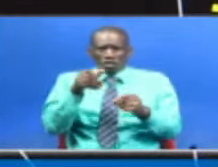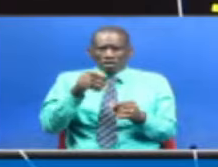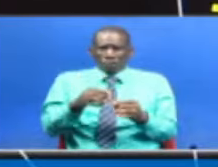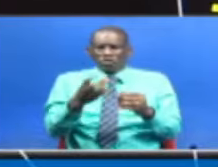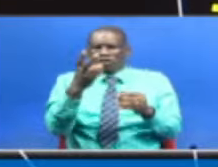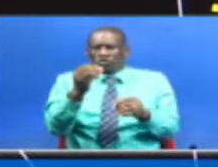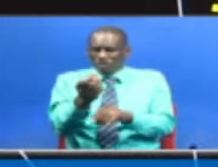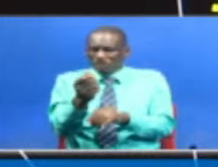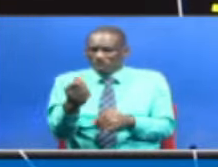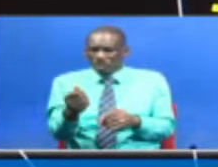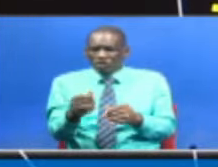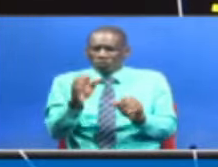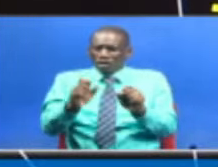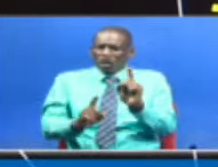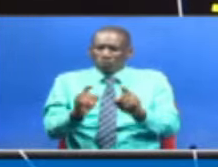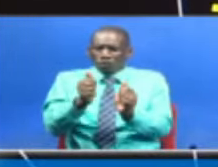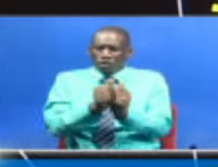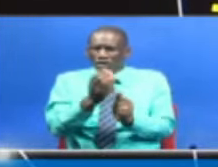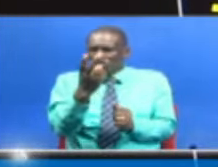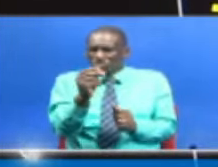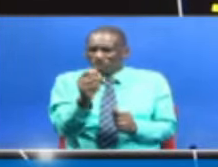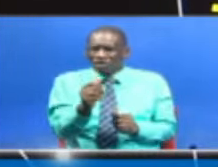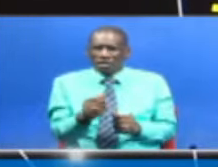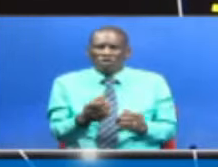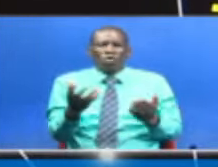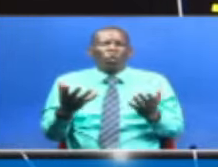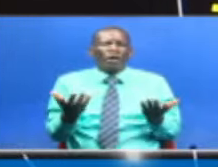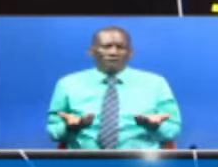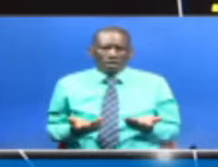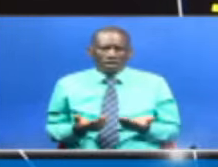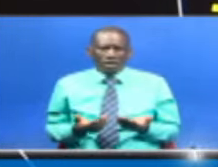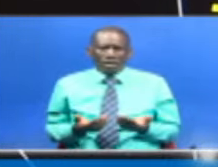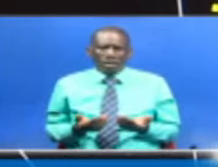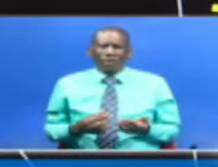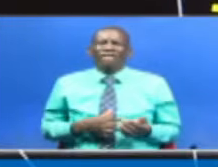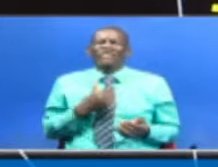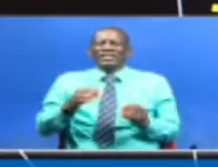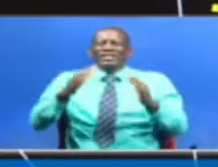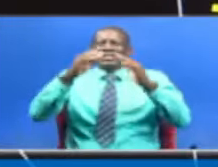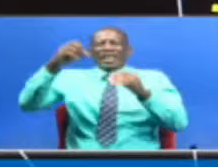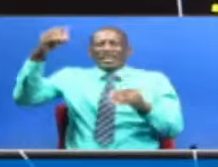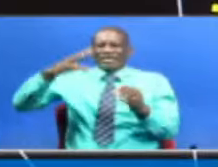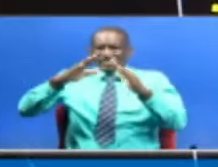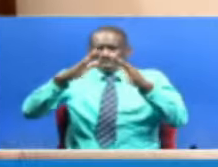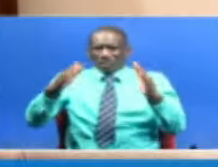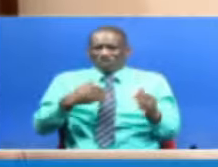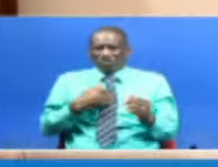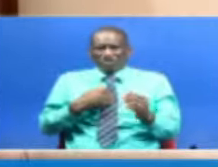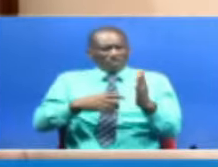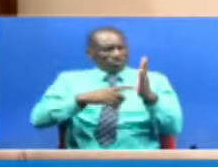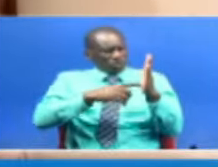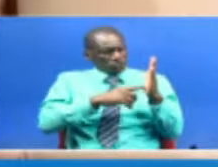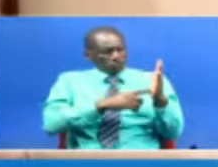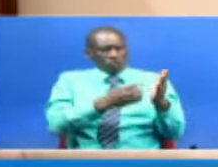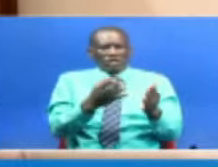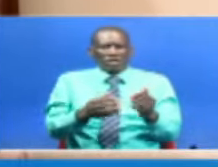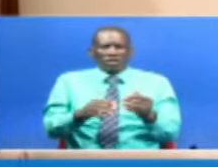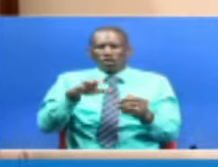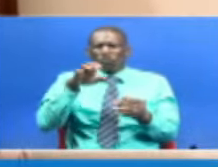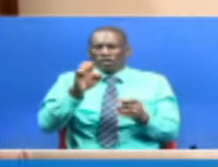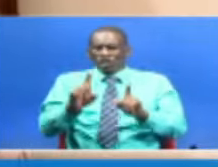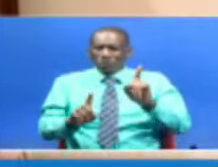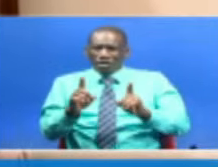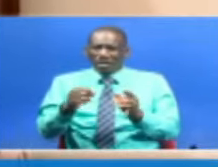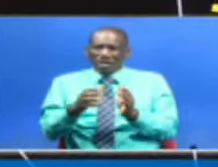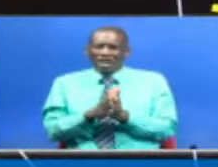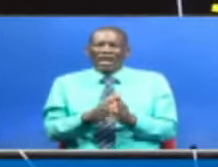shillings. With where? Only 20 shillings. No, I think you need to visit Electricity House. We have a whole demonstration of e-cooking, and